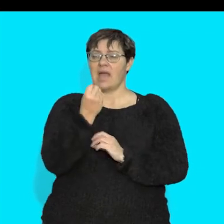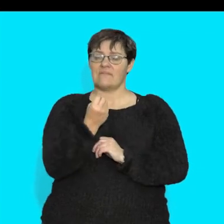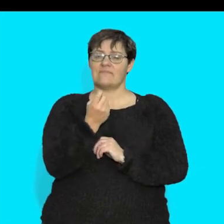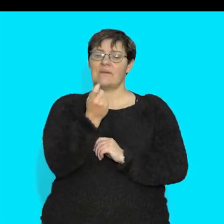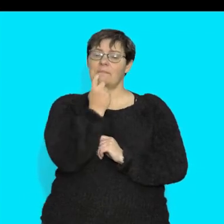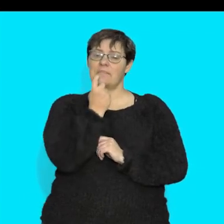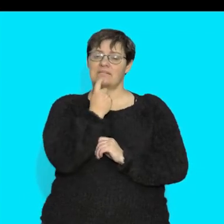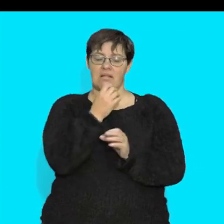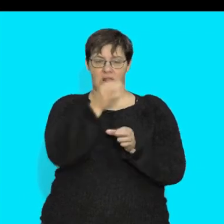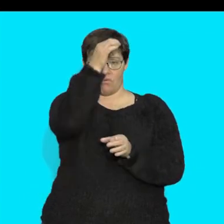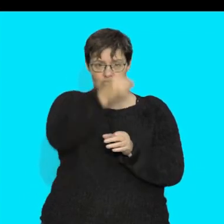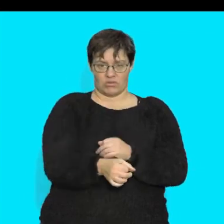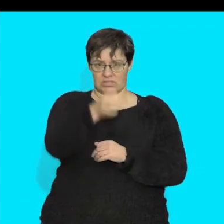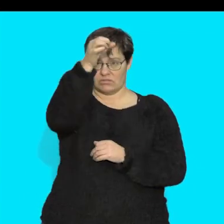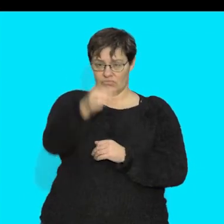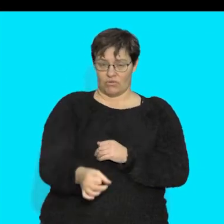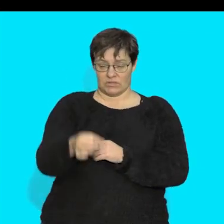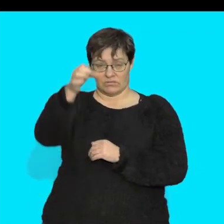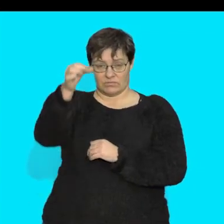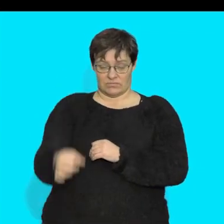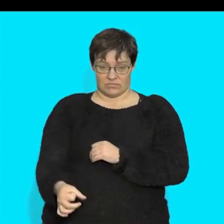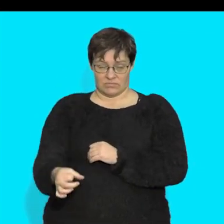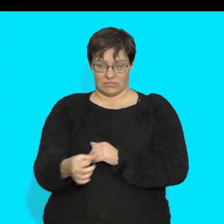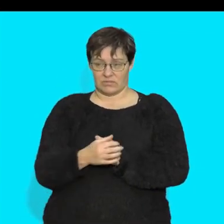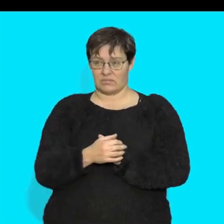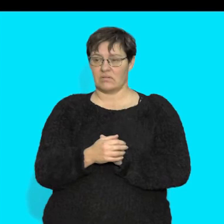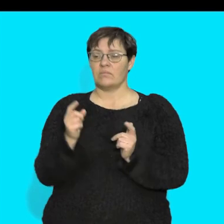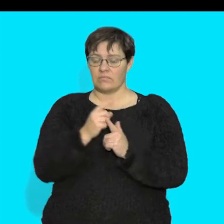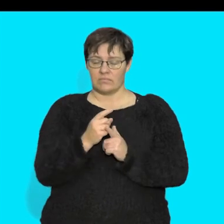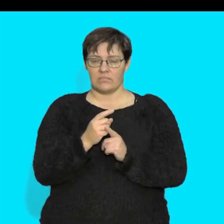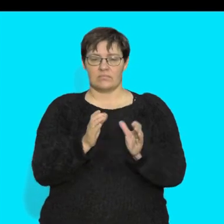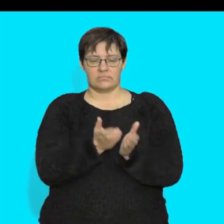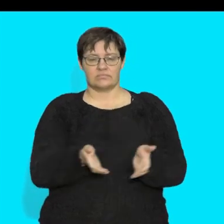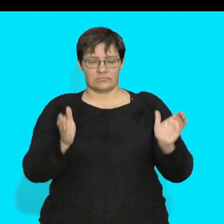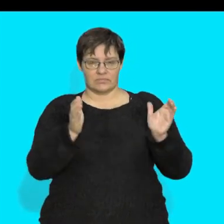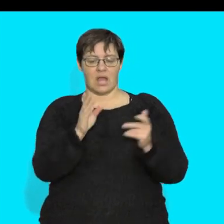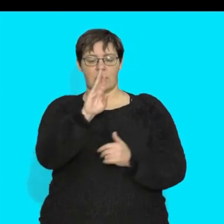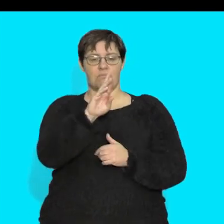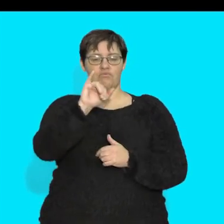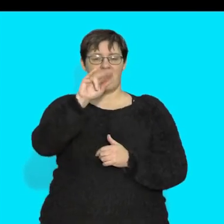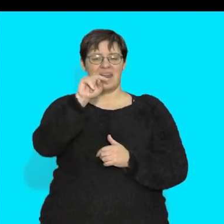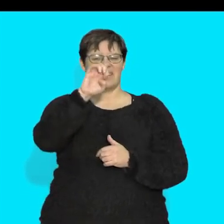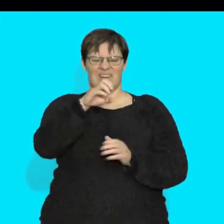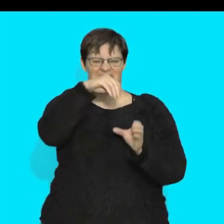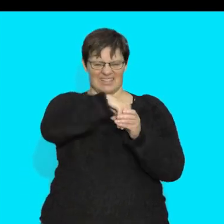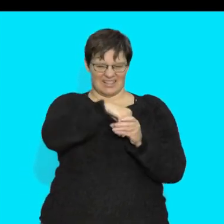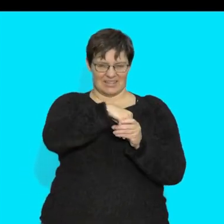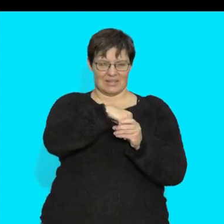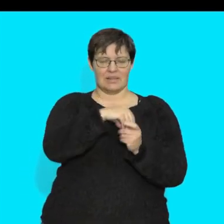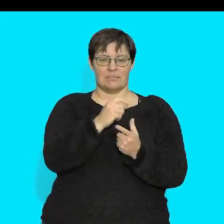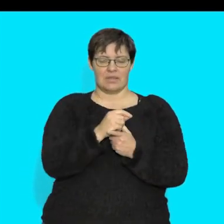into a tank which has got brine in it, the sodium chloride, and the